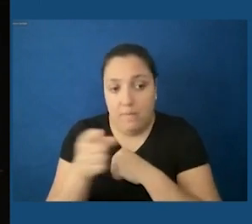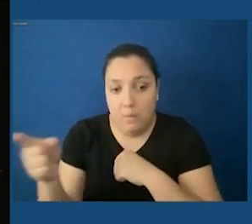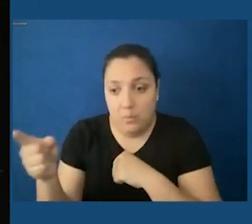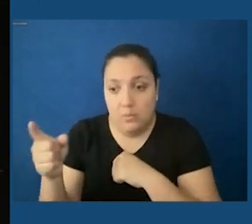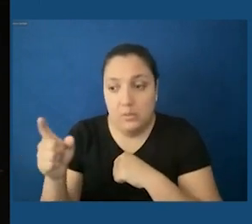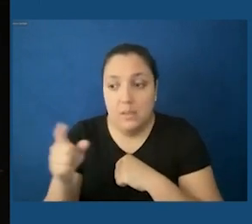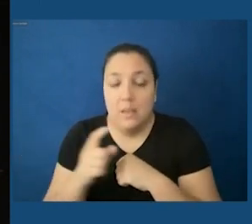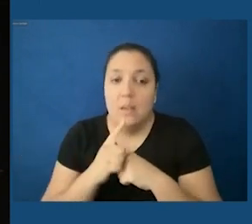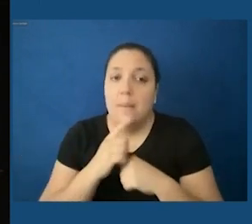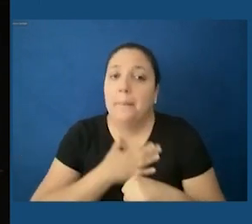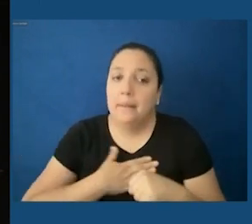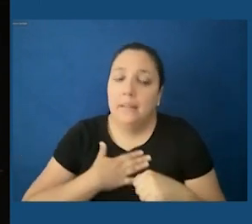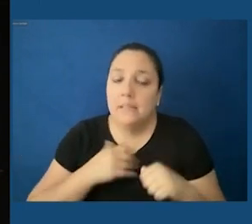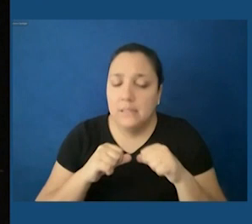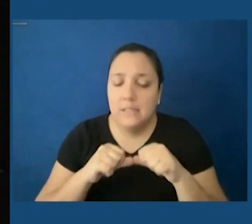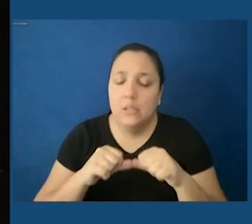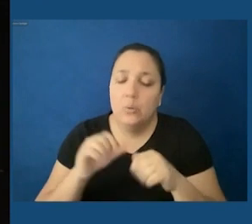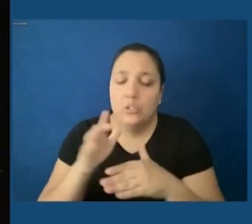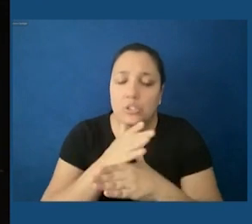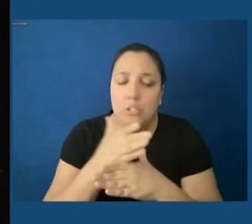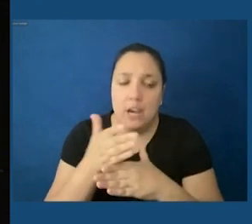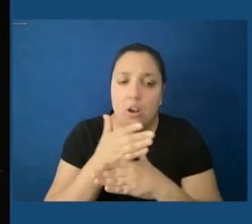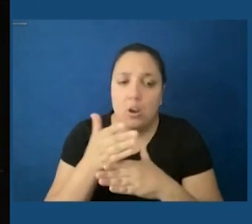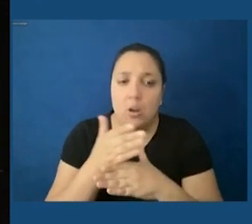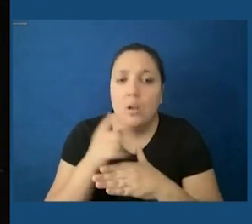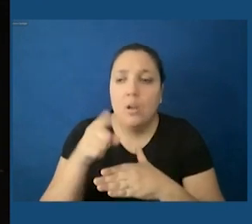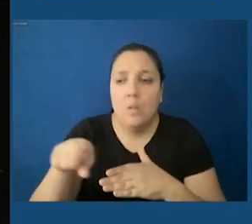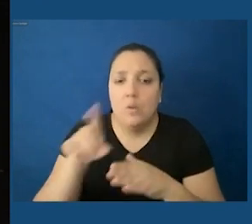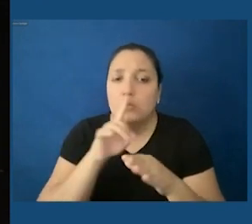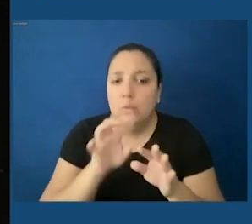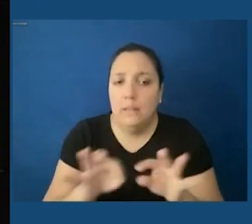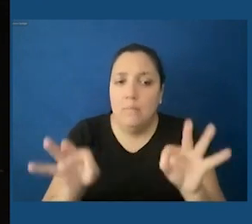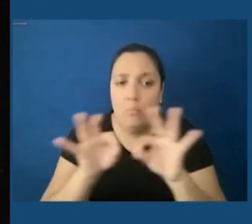really important stories.